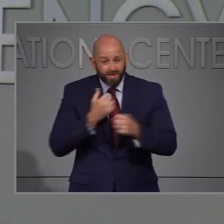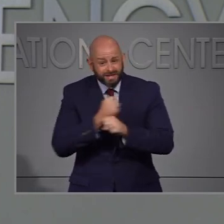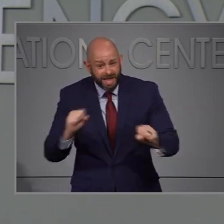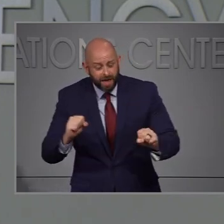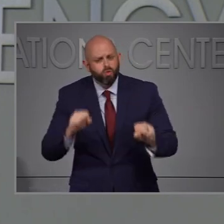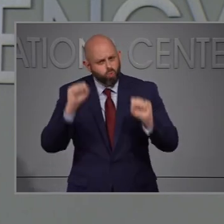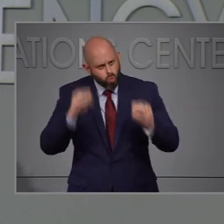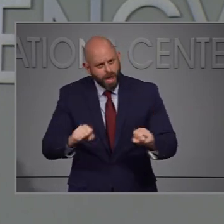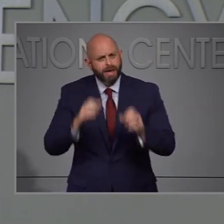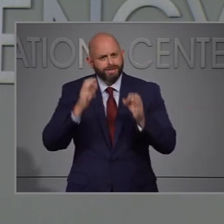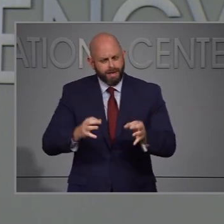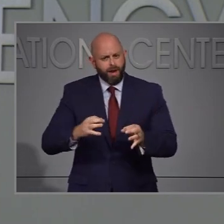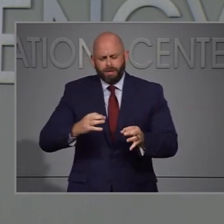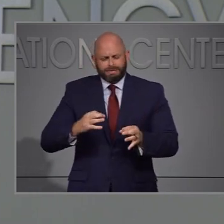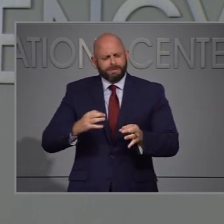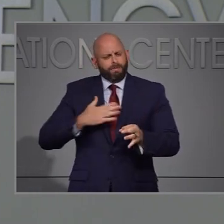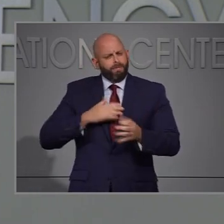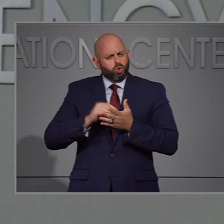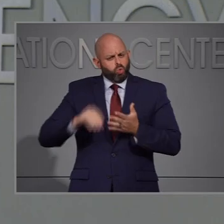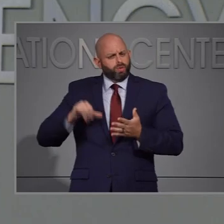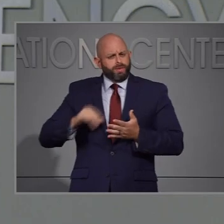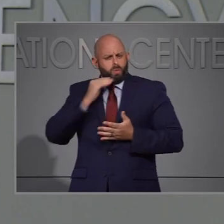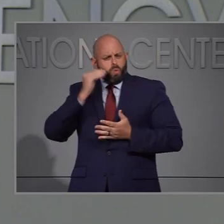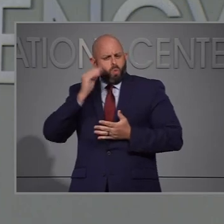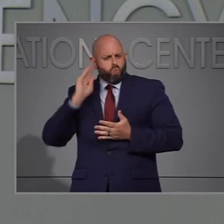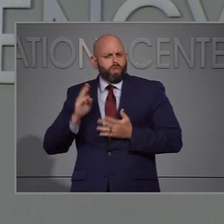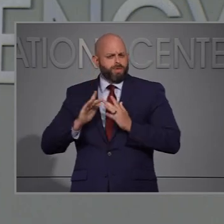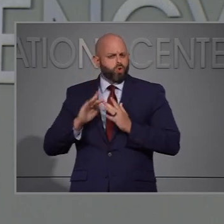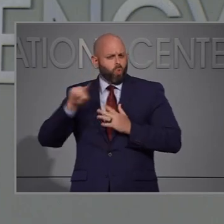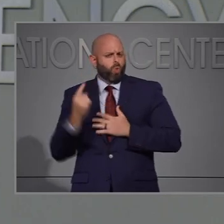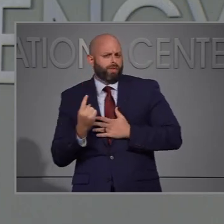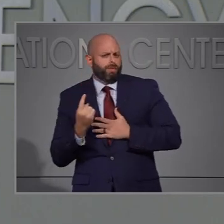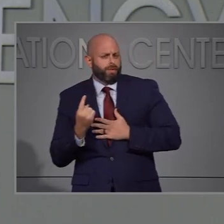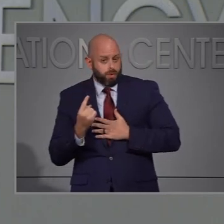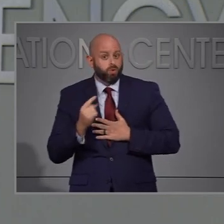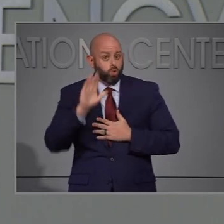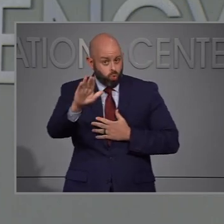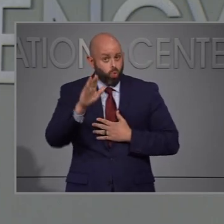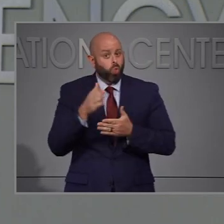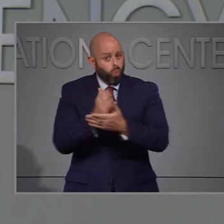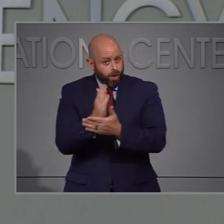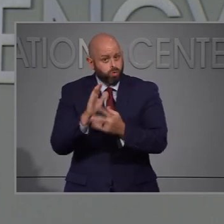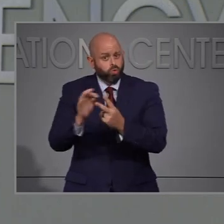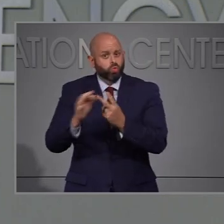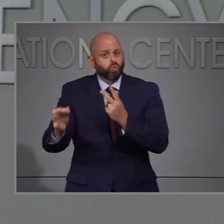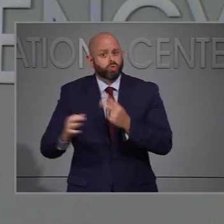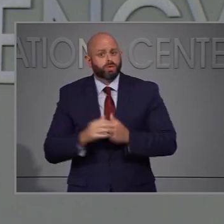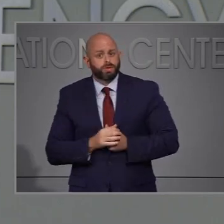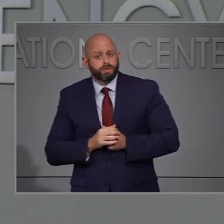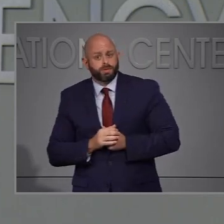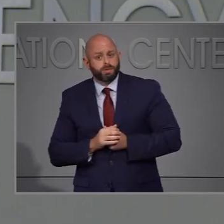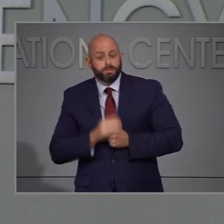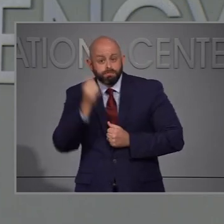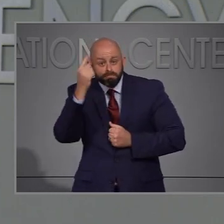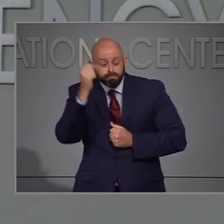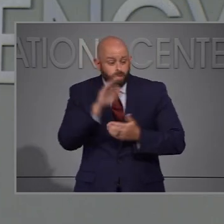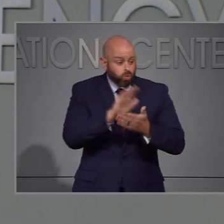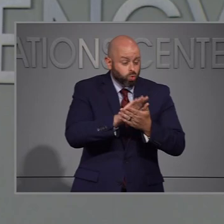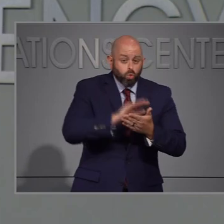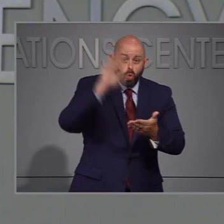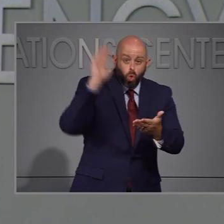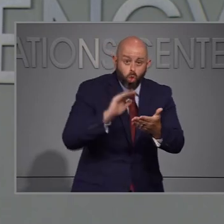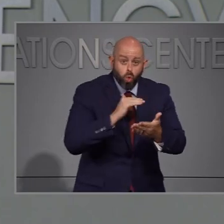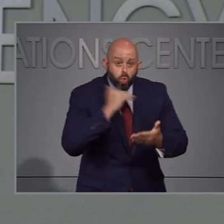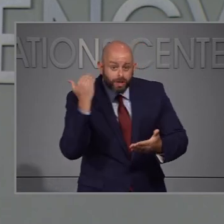unique health and risk considerations. While the emerging evidence shows that school is a lower risk setting, we need to